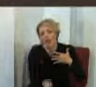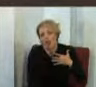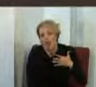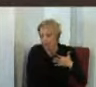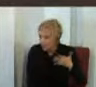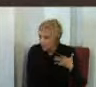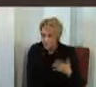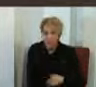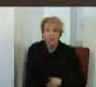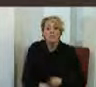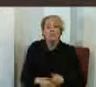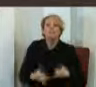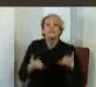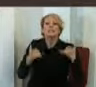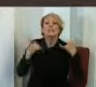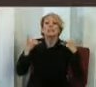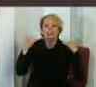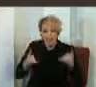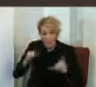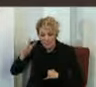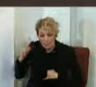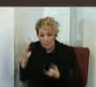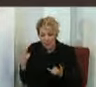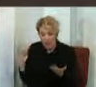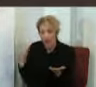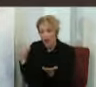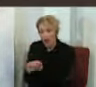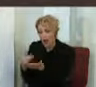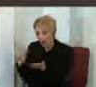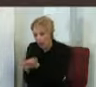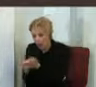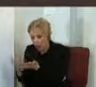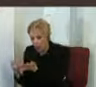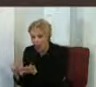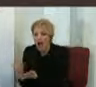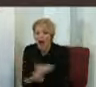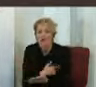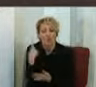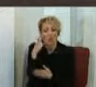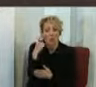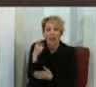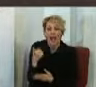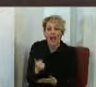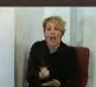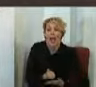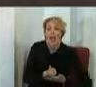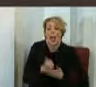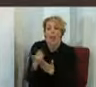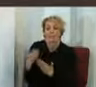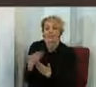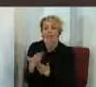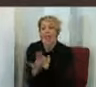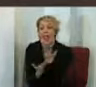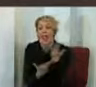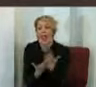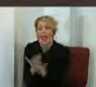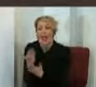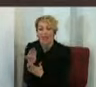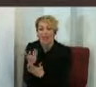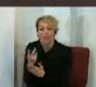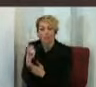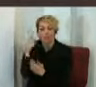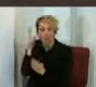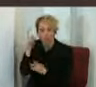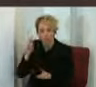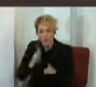taking a second offering, as we always do on the last Sunday of the month, for our Helping Hands ministry. To help with those of struggling with our